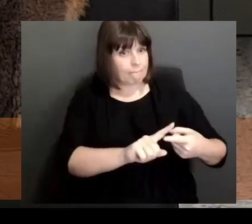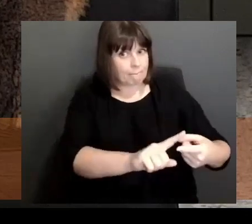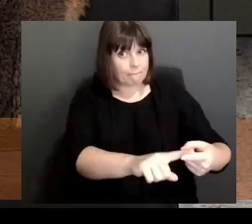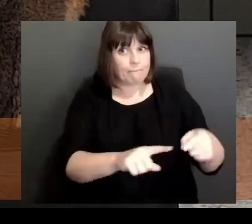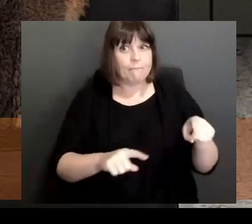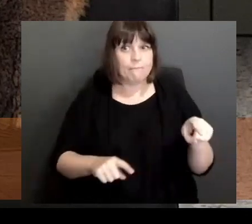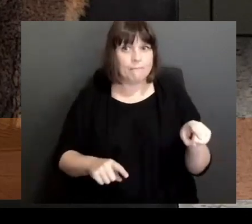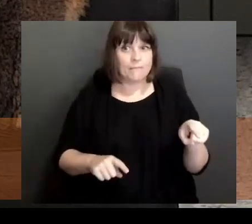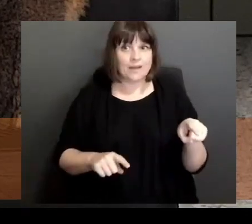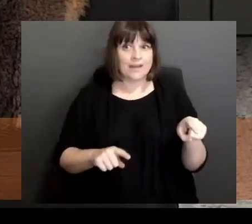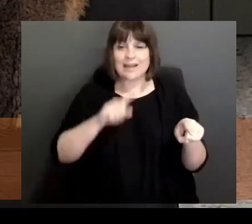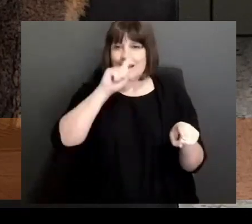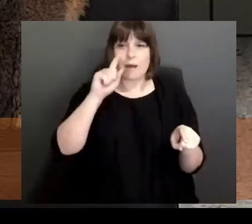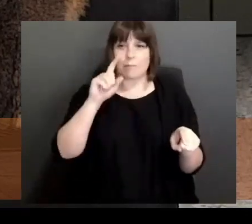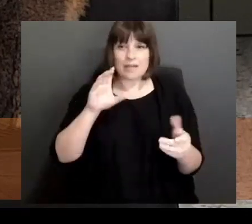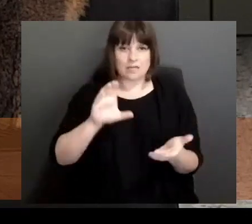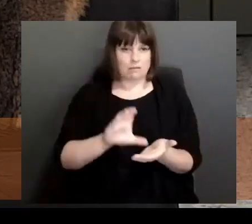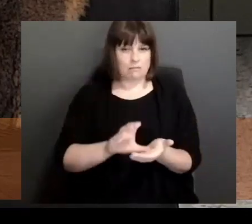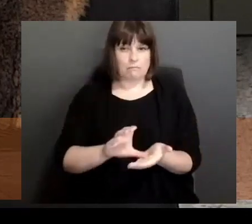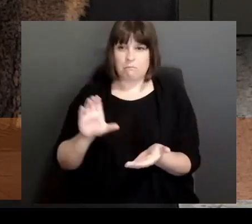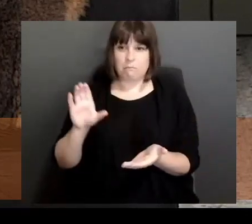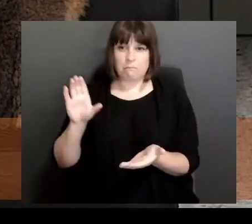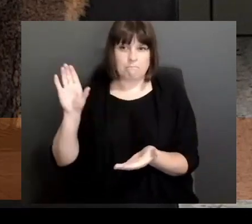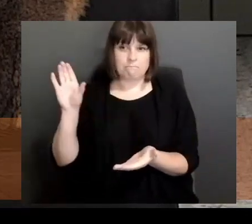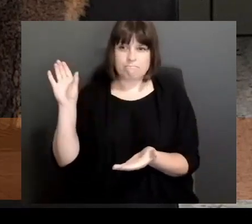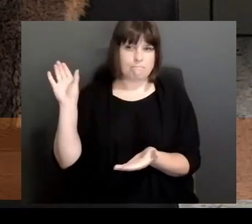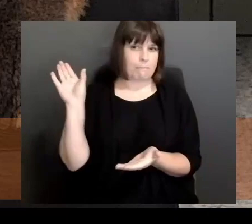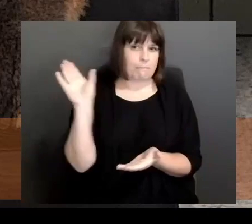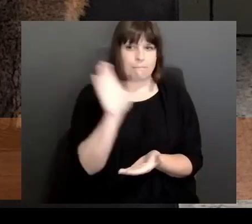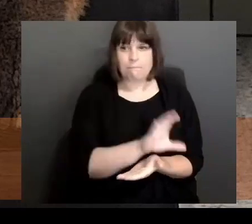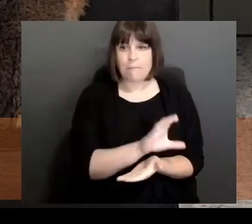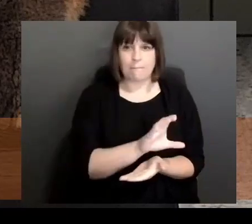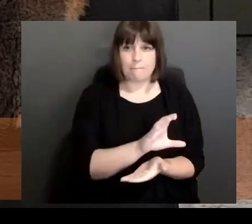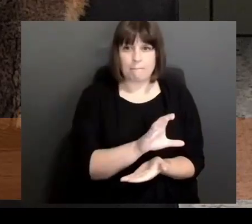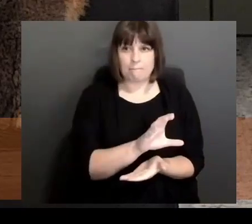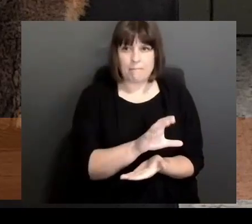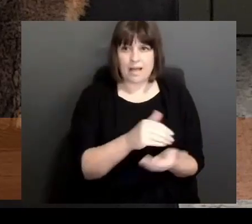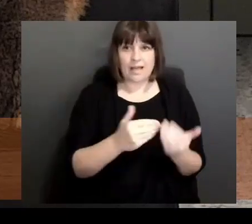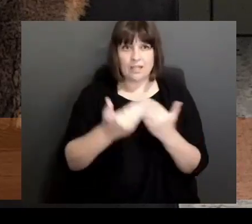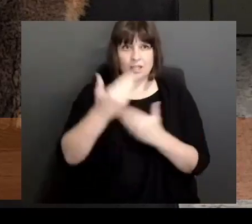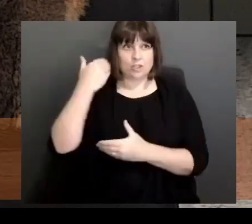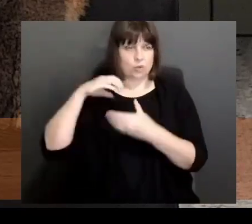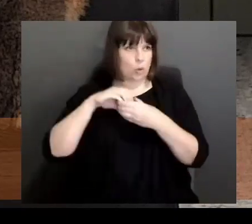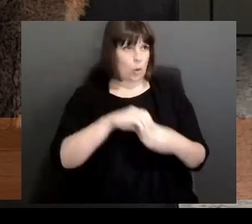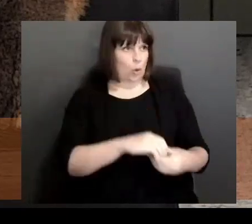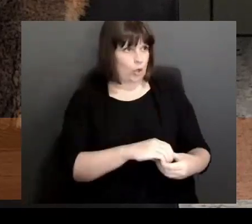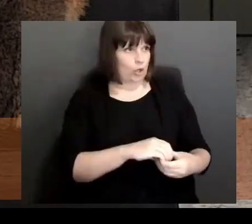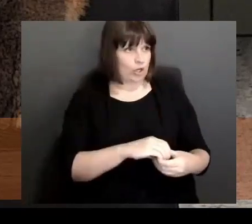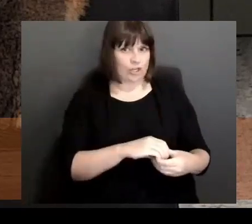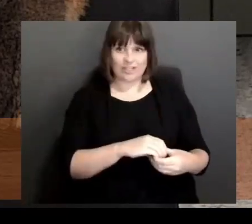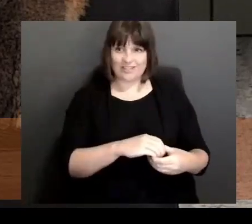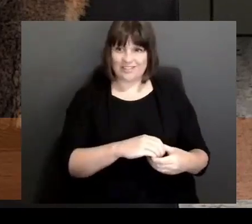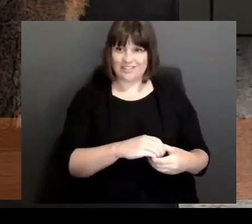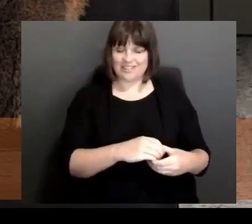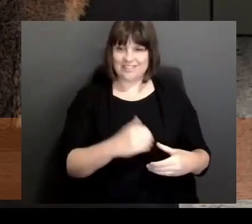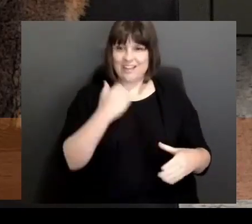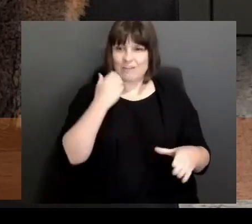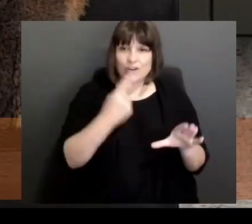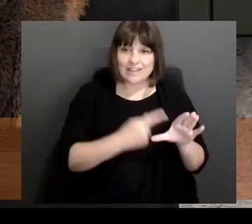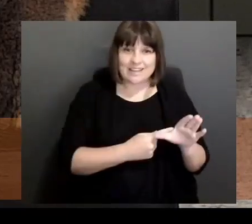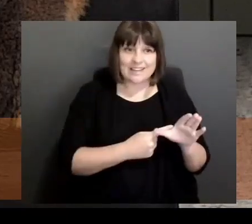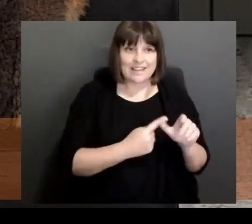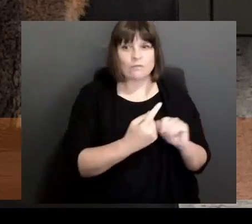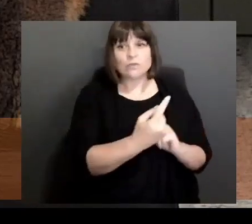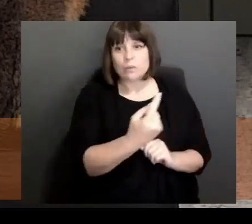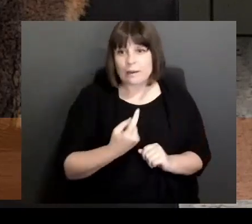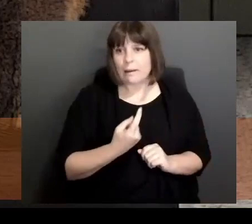of money that just disappears and TOs have to rock up year on year with their hands out, but it has to